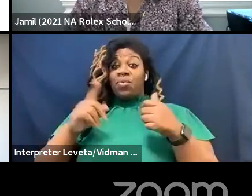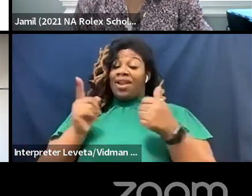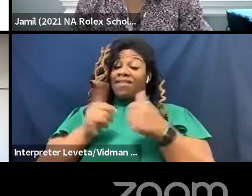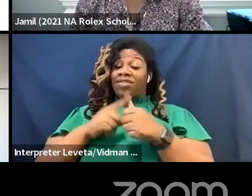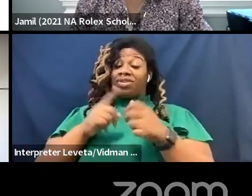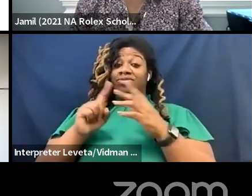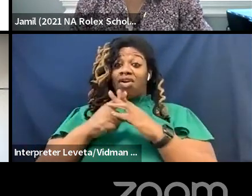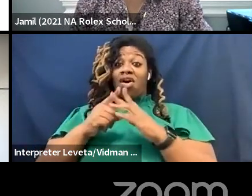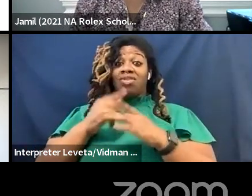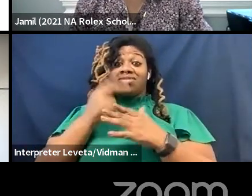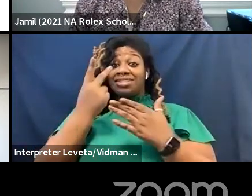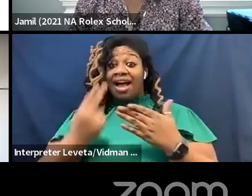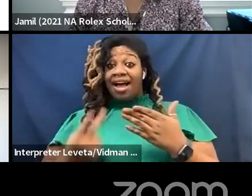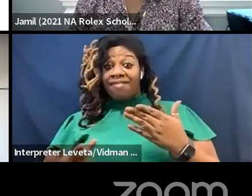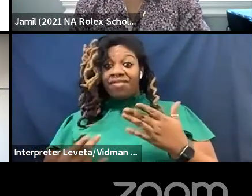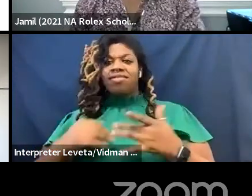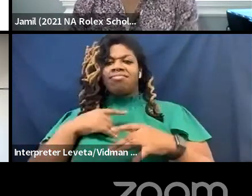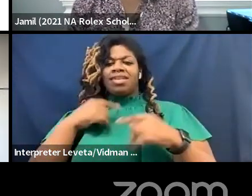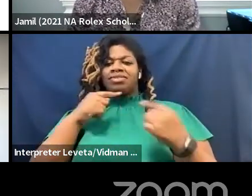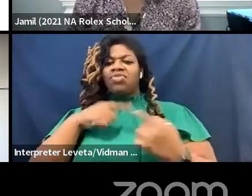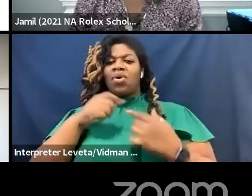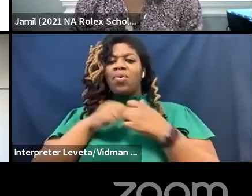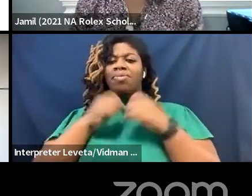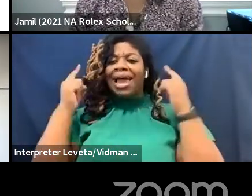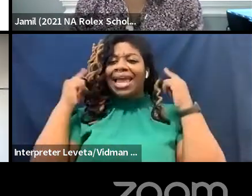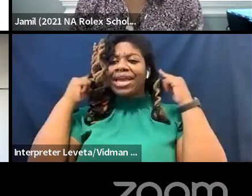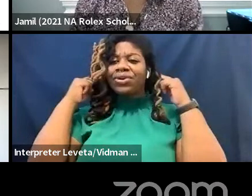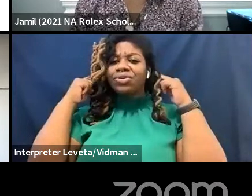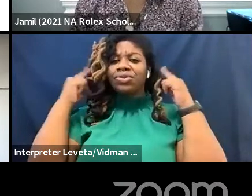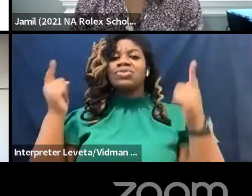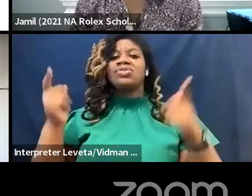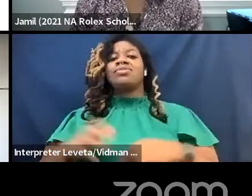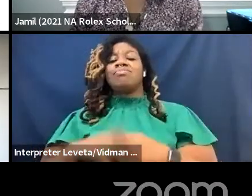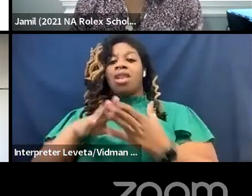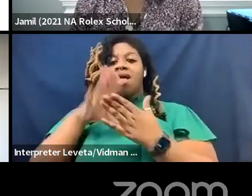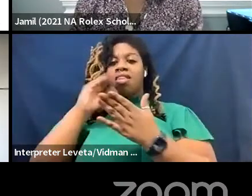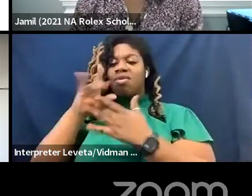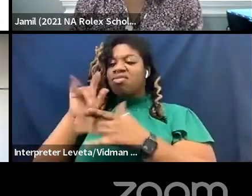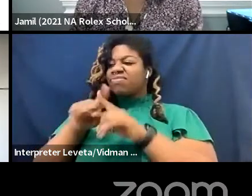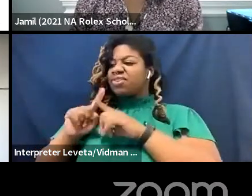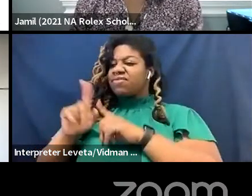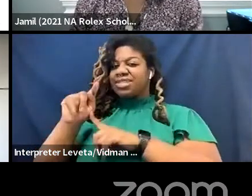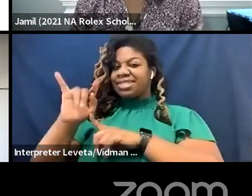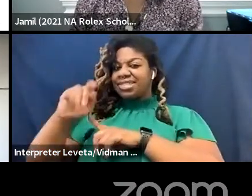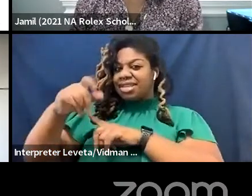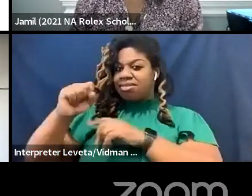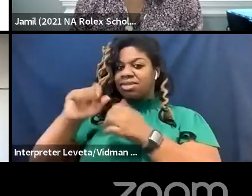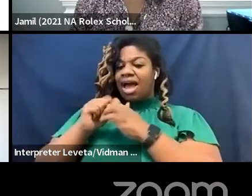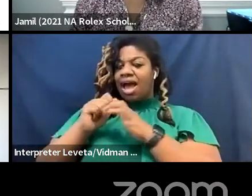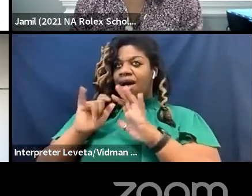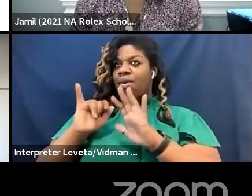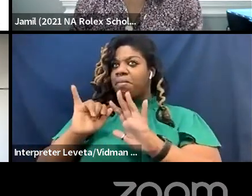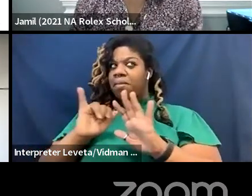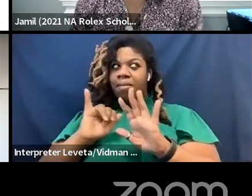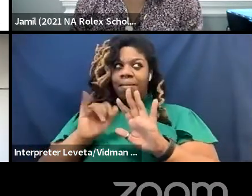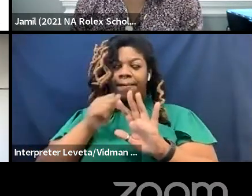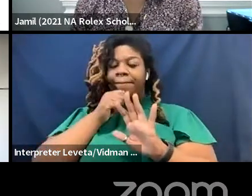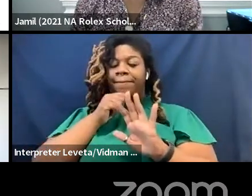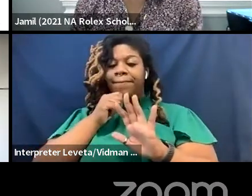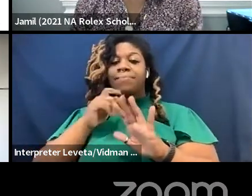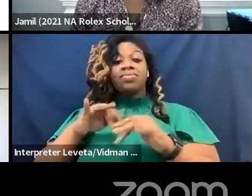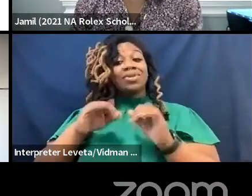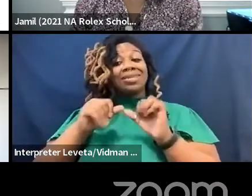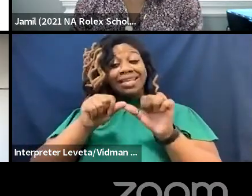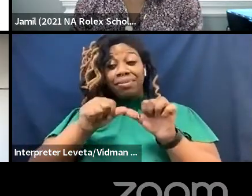learned lots of tricks by diving with lots of other divers and getting tips from them. So just keep doing it and